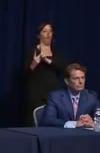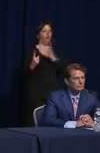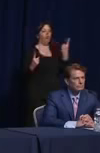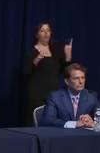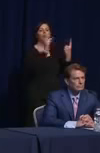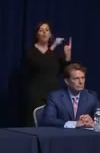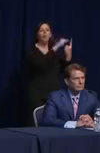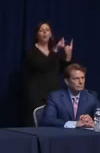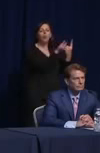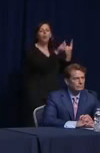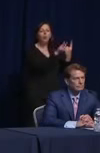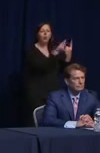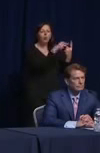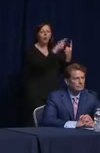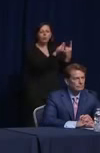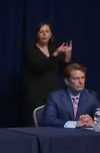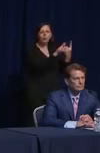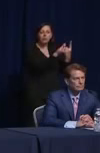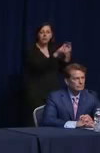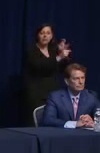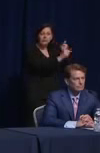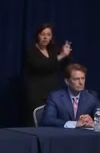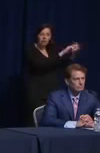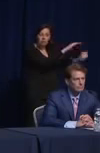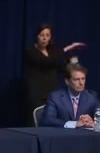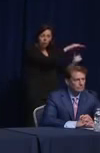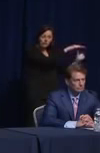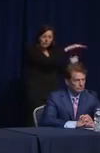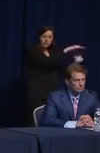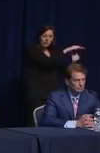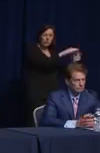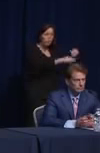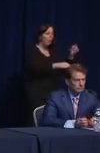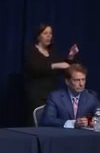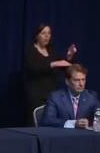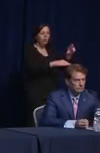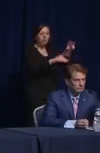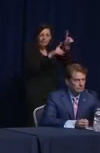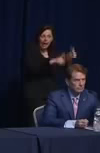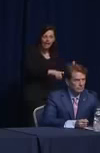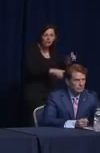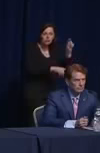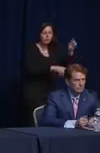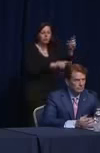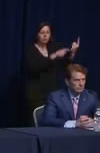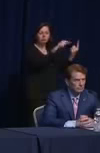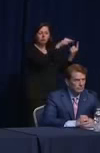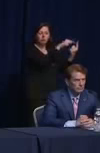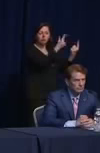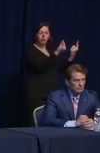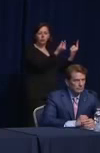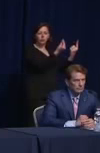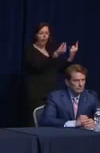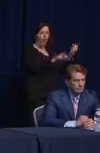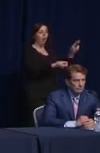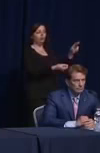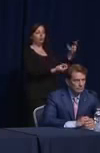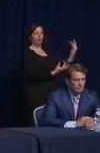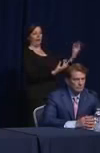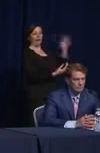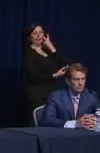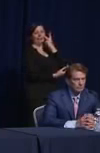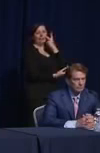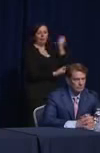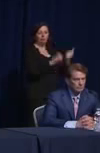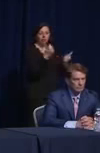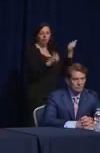self-quarantine for the person who has been around, or is it just to monitor? What's the difference?